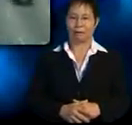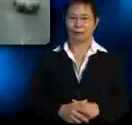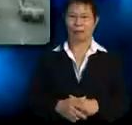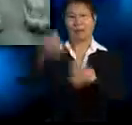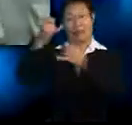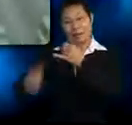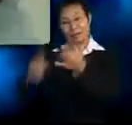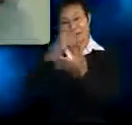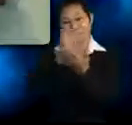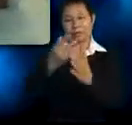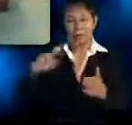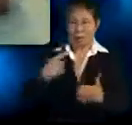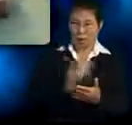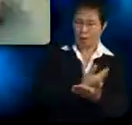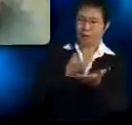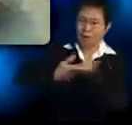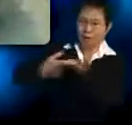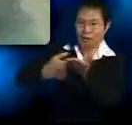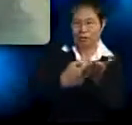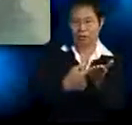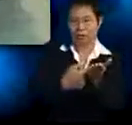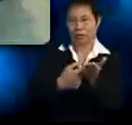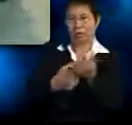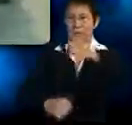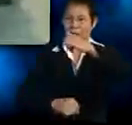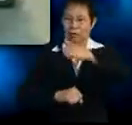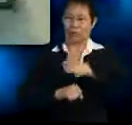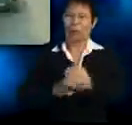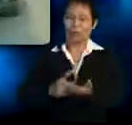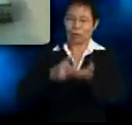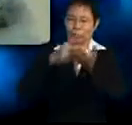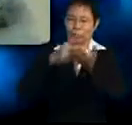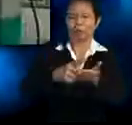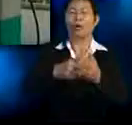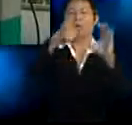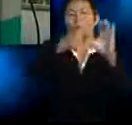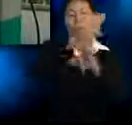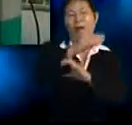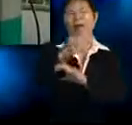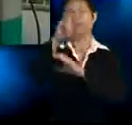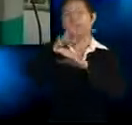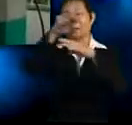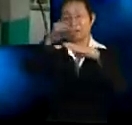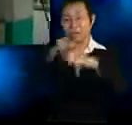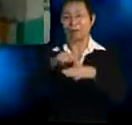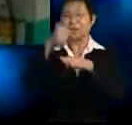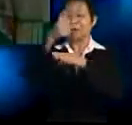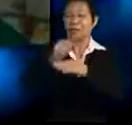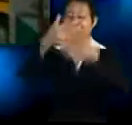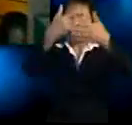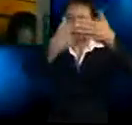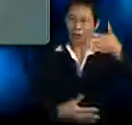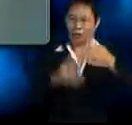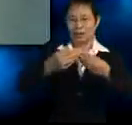The final part of our discussion will be on the contributions of the petroleum and natural gas industry to the economy and